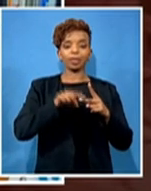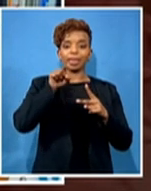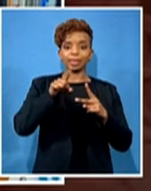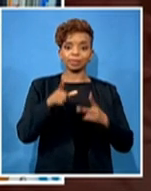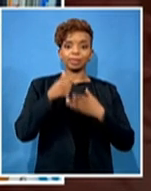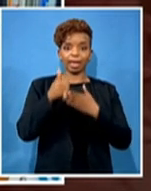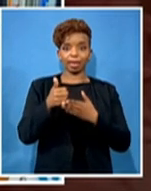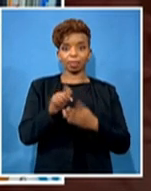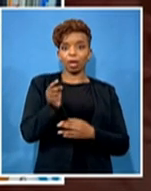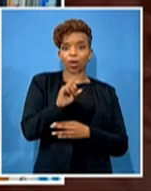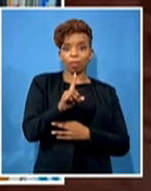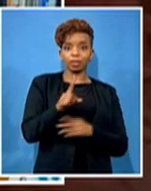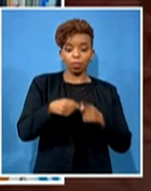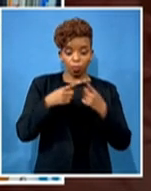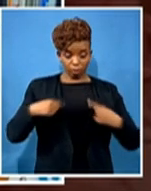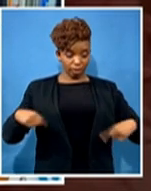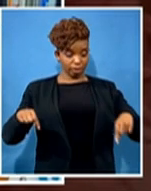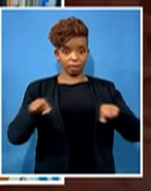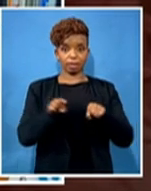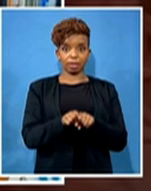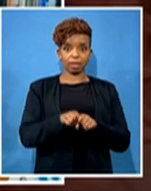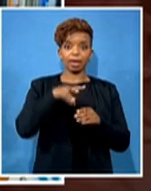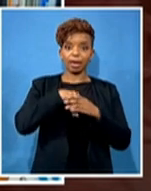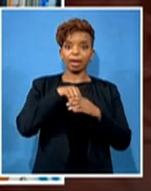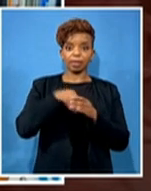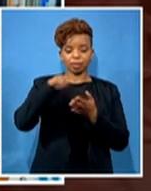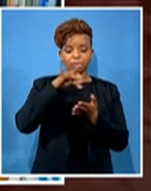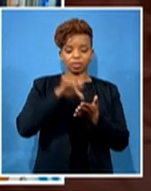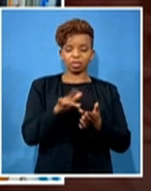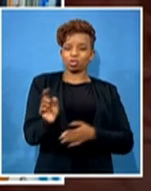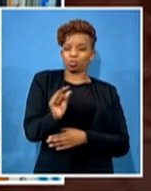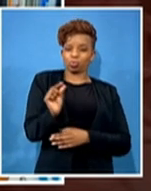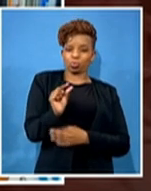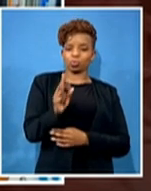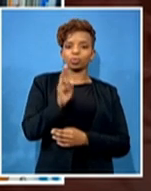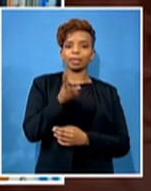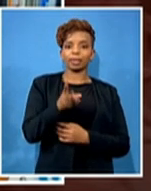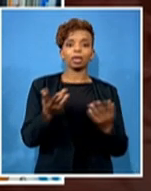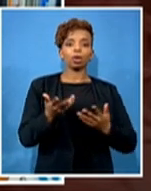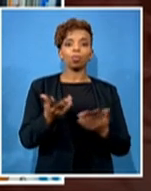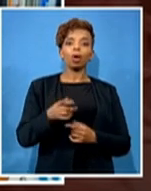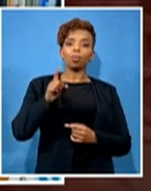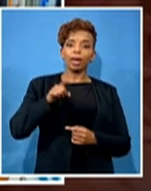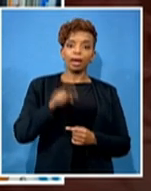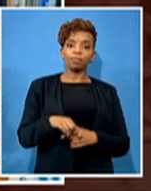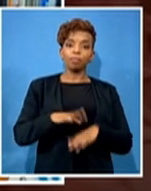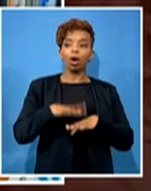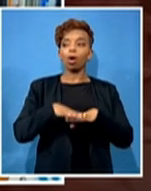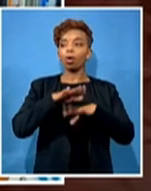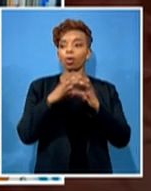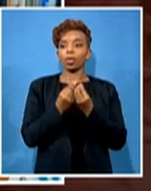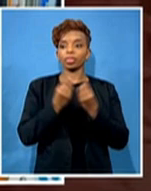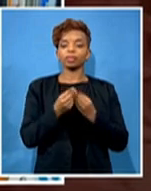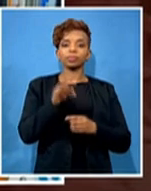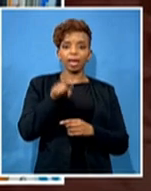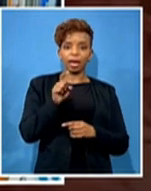be in a position soon again where we have to import more things and we have to pay for them. And I think in